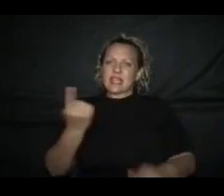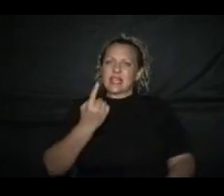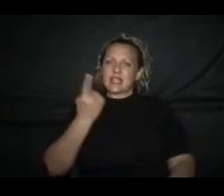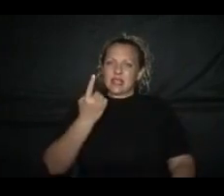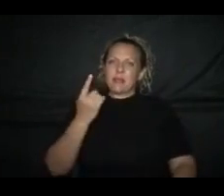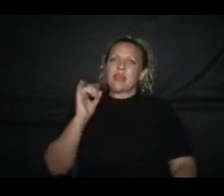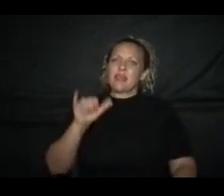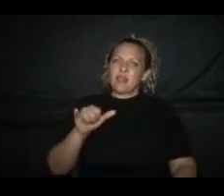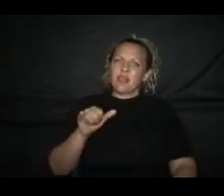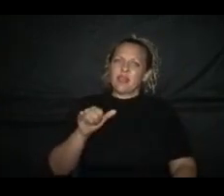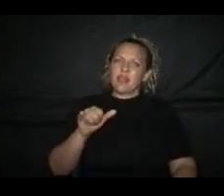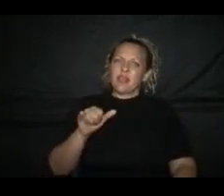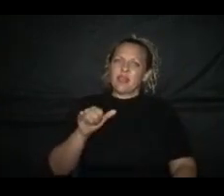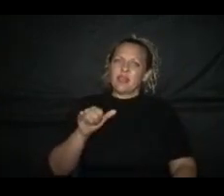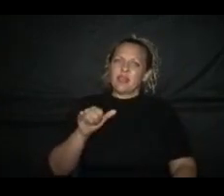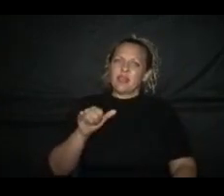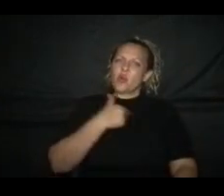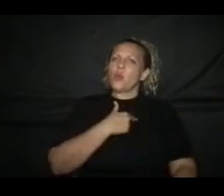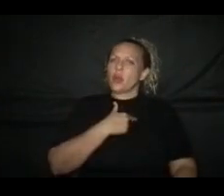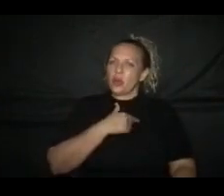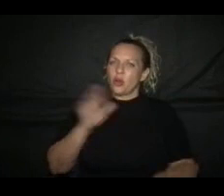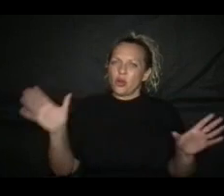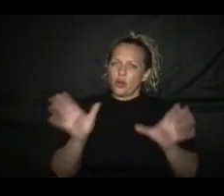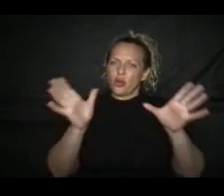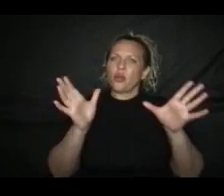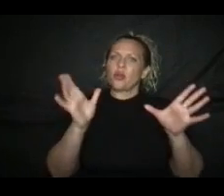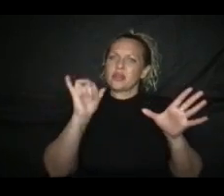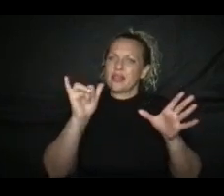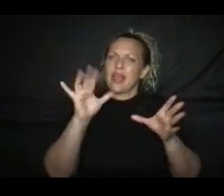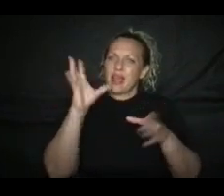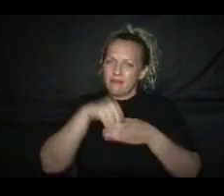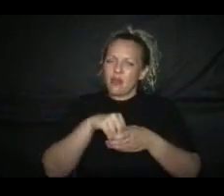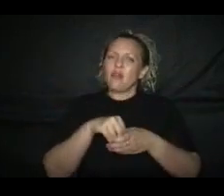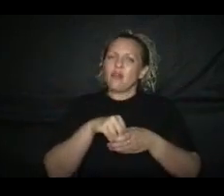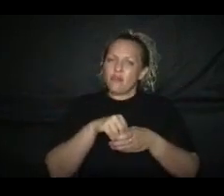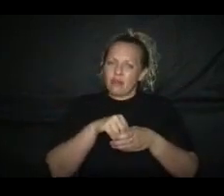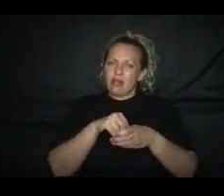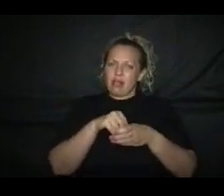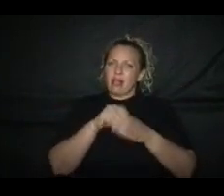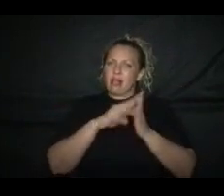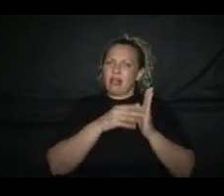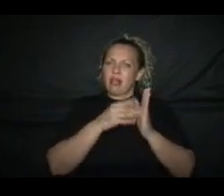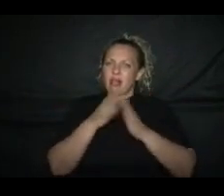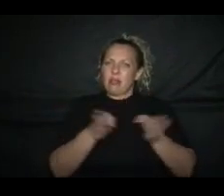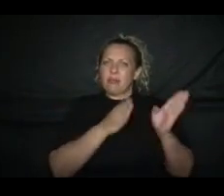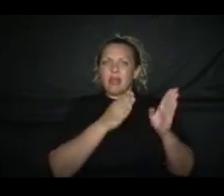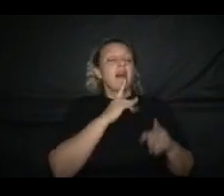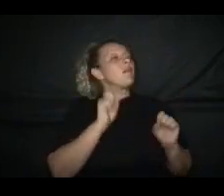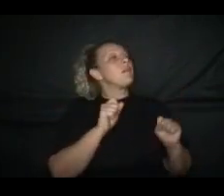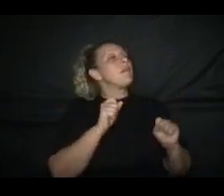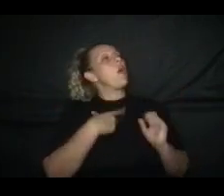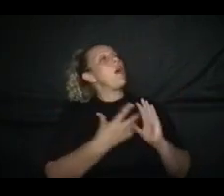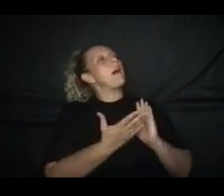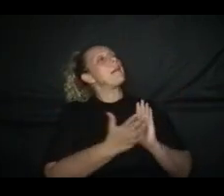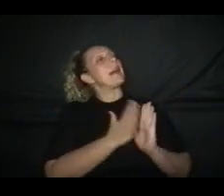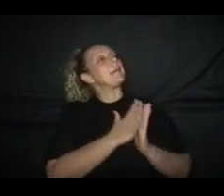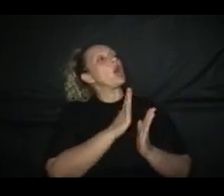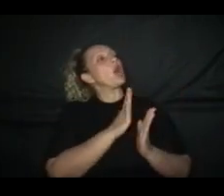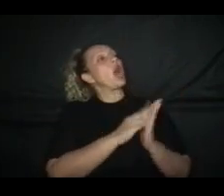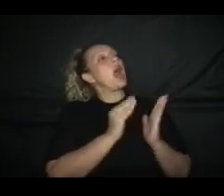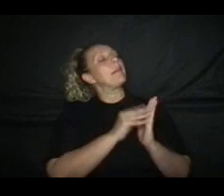that we are pushing for in the plan. Okay. If possible, I would like to request a paper copy of the draft,